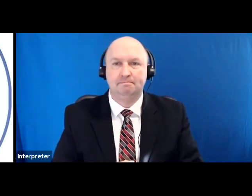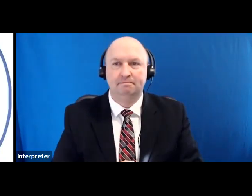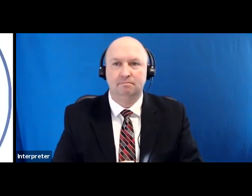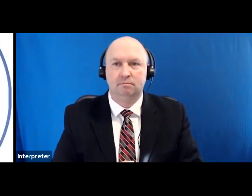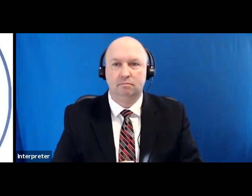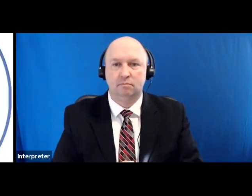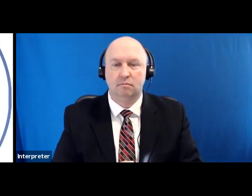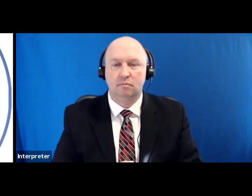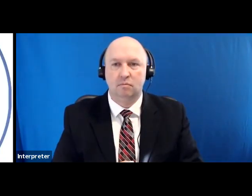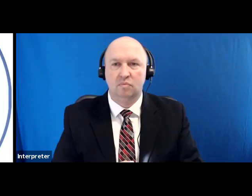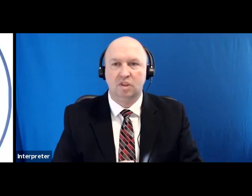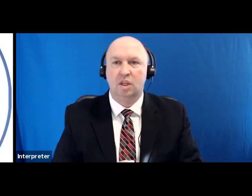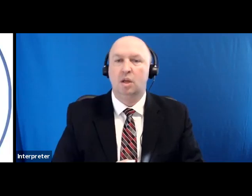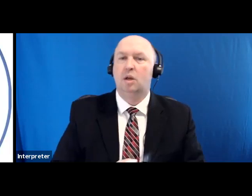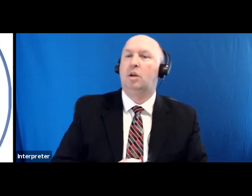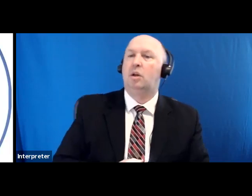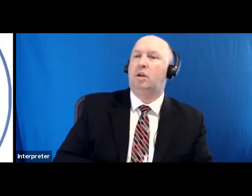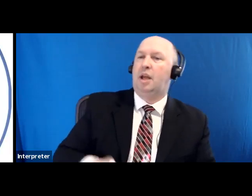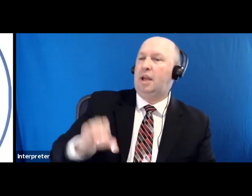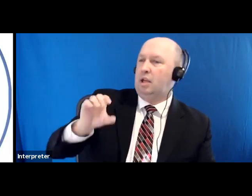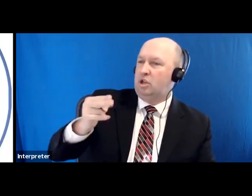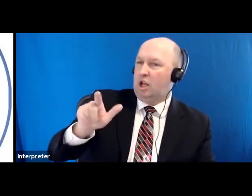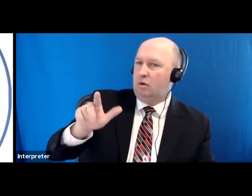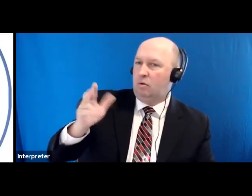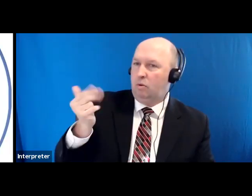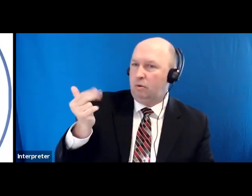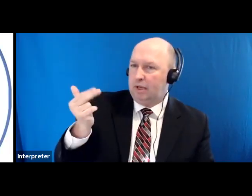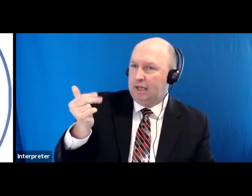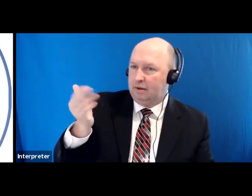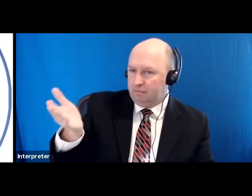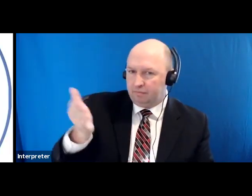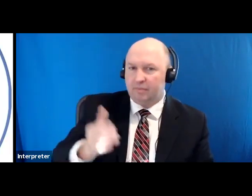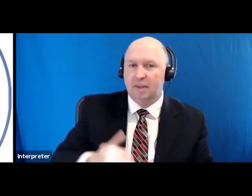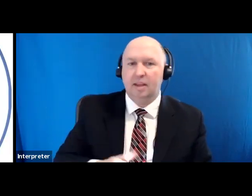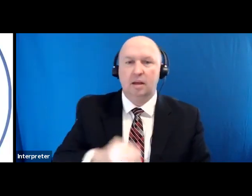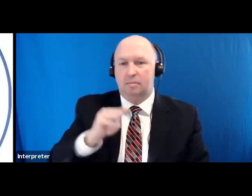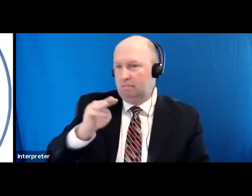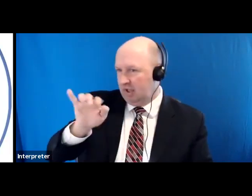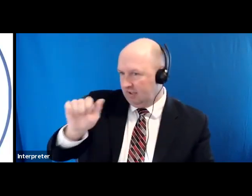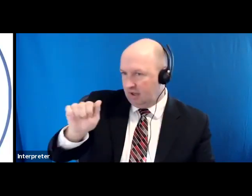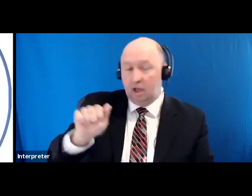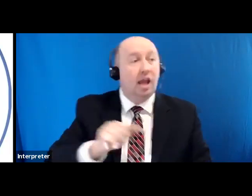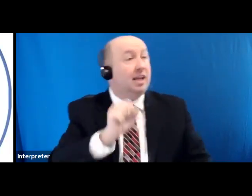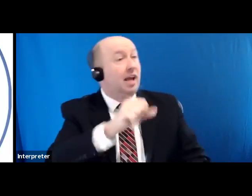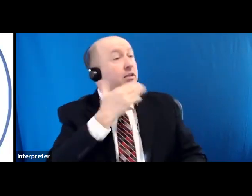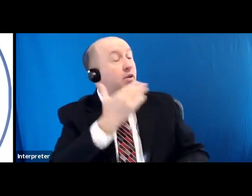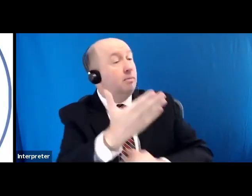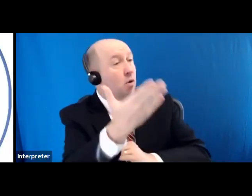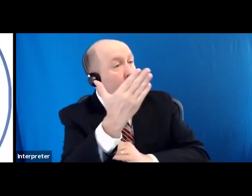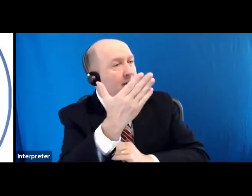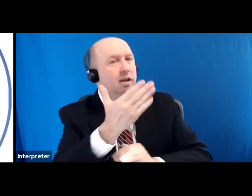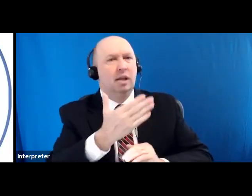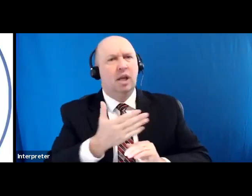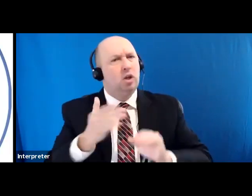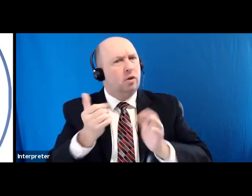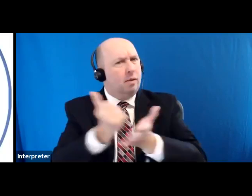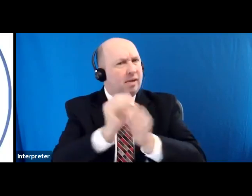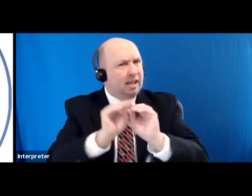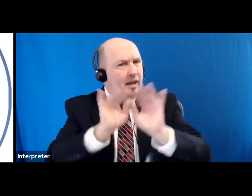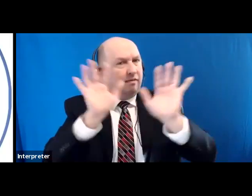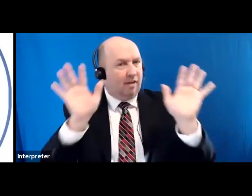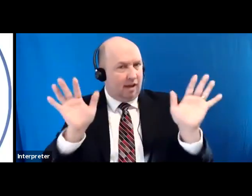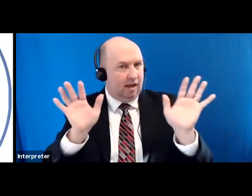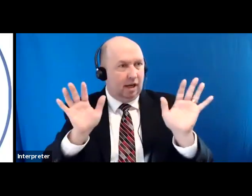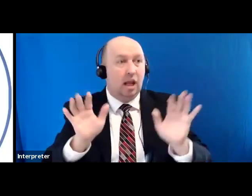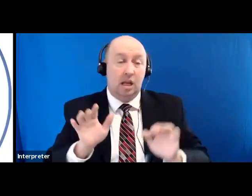Melissa Bates with Channel 13 has a question. Yeah, good morning. And just to clarify for people, even